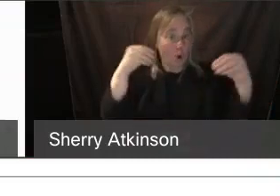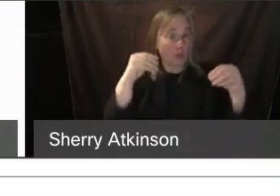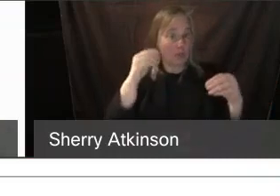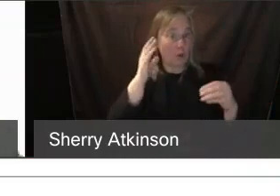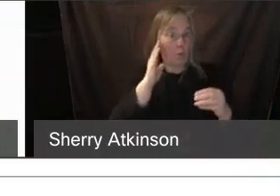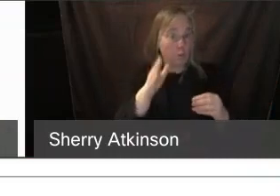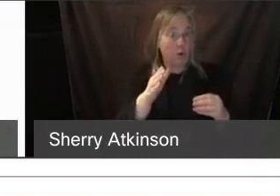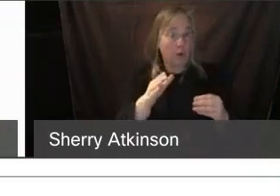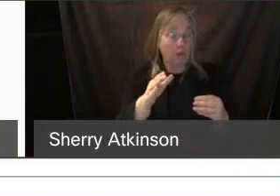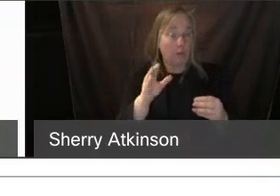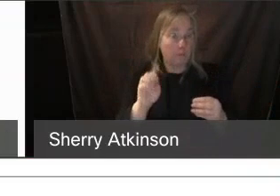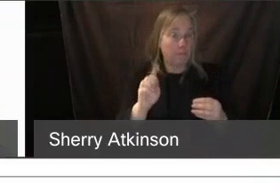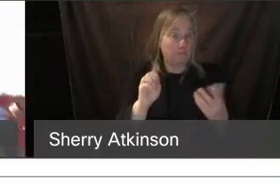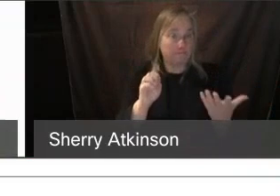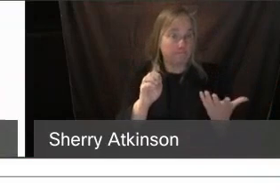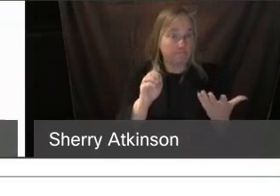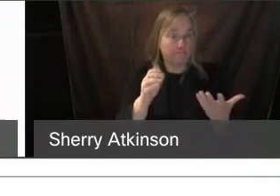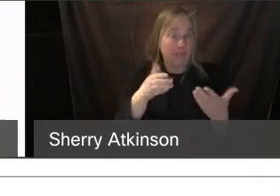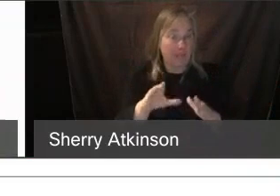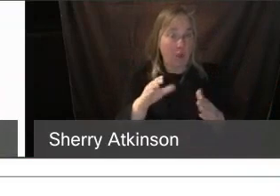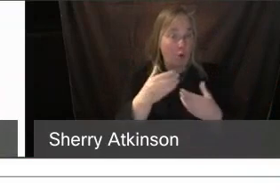is going to come to fruition in downtown Columbia?